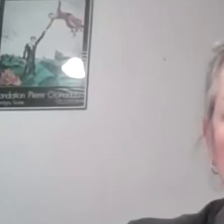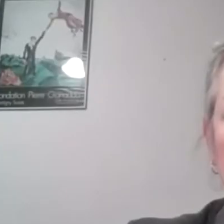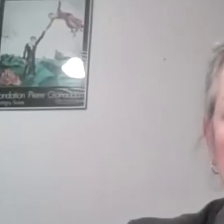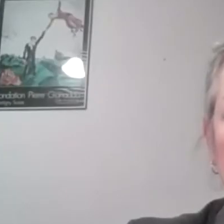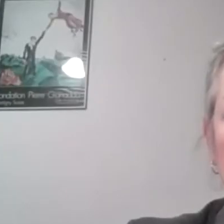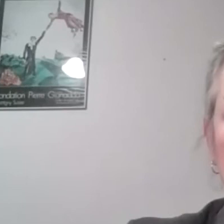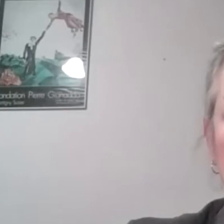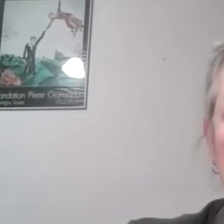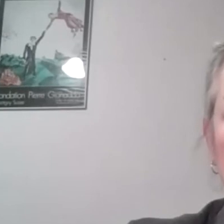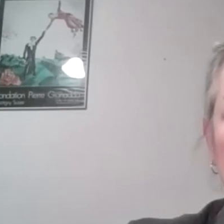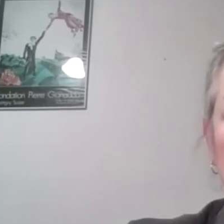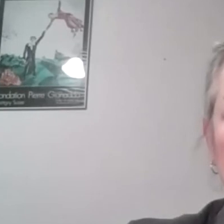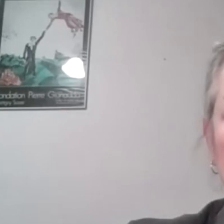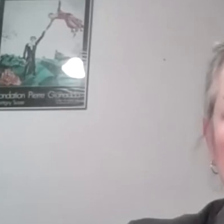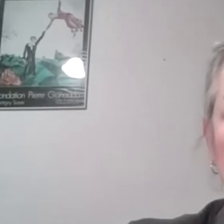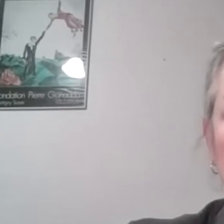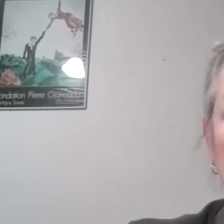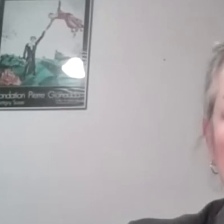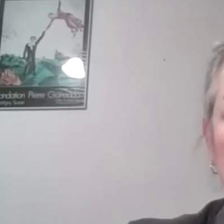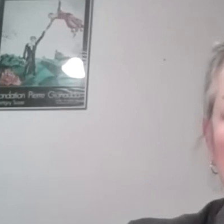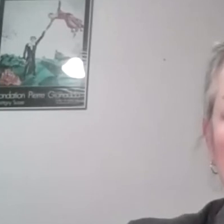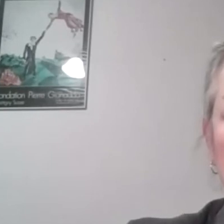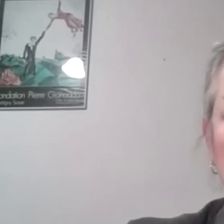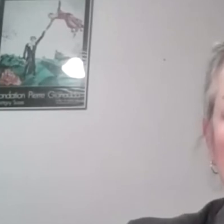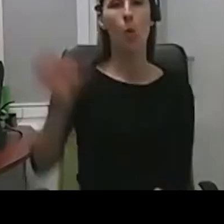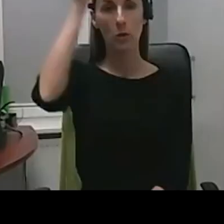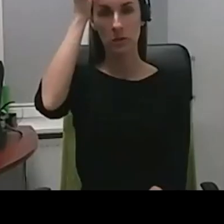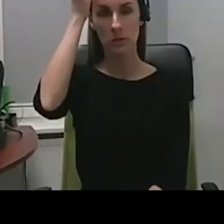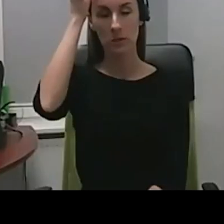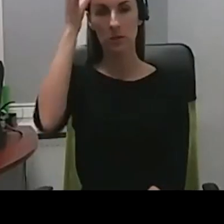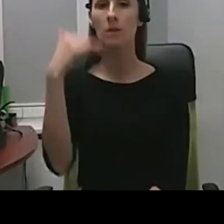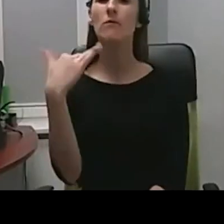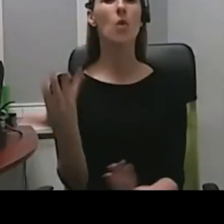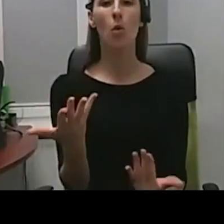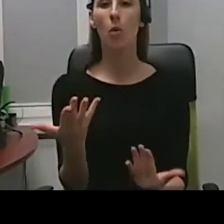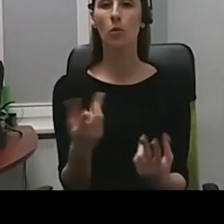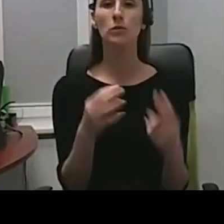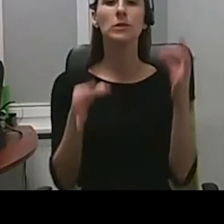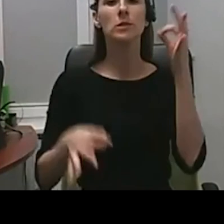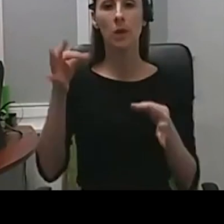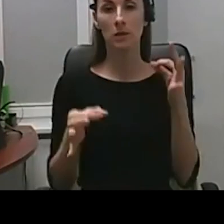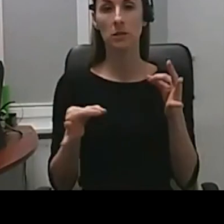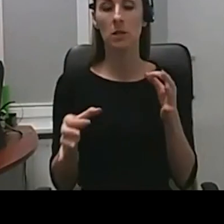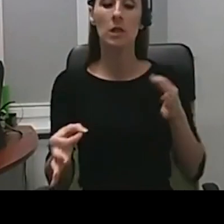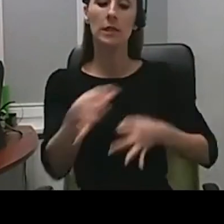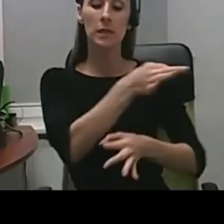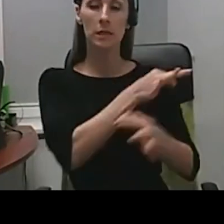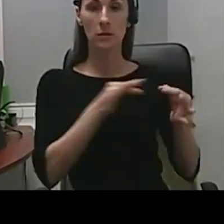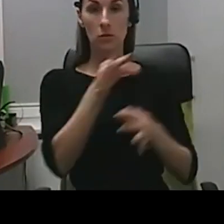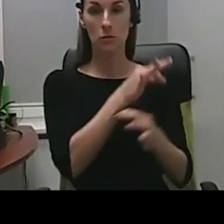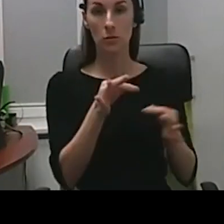on non-interference. We had this in the debate in the Permanent Council of